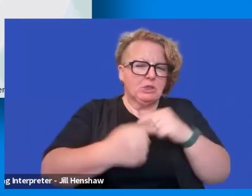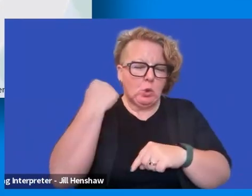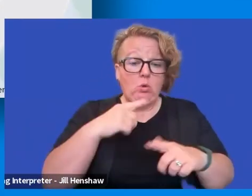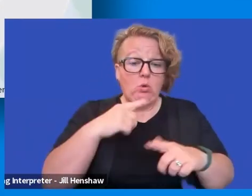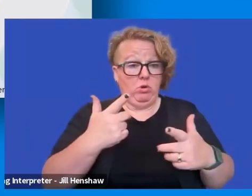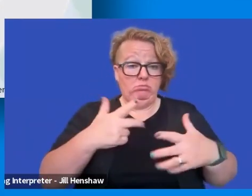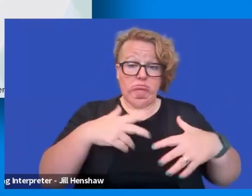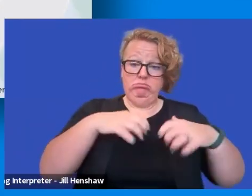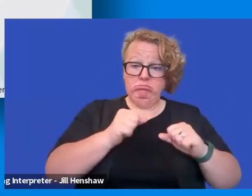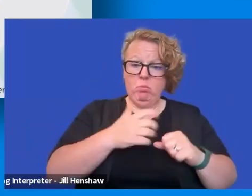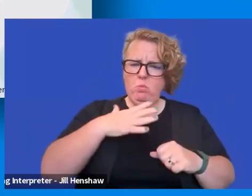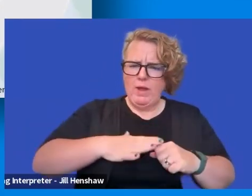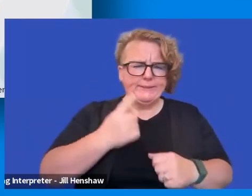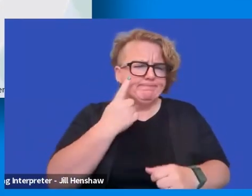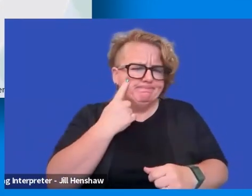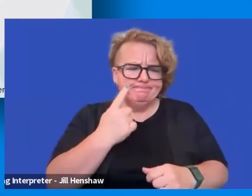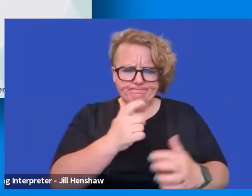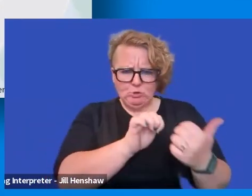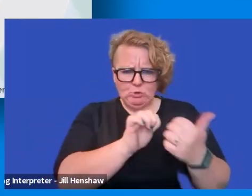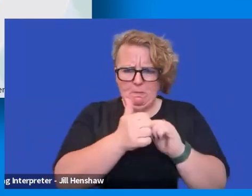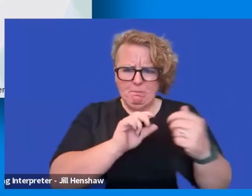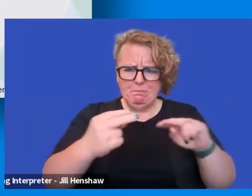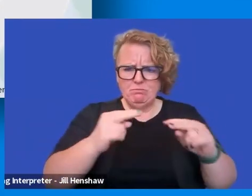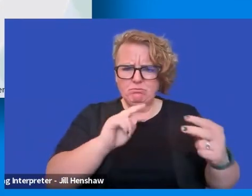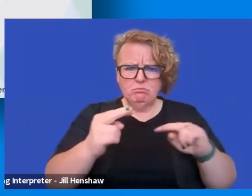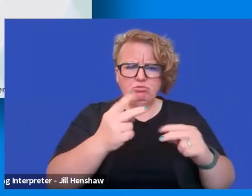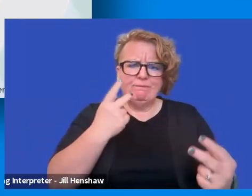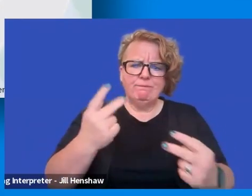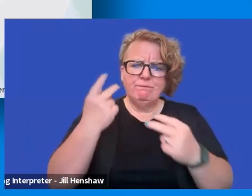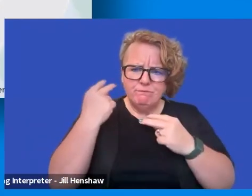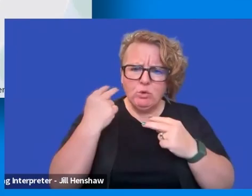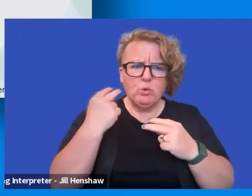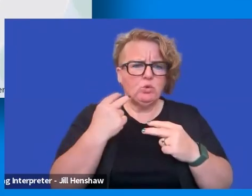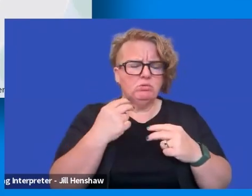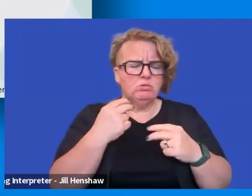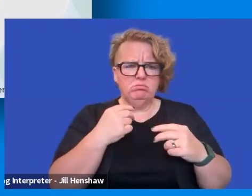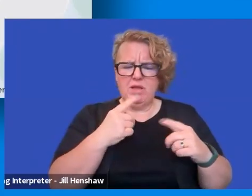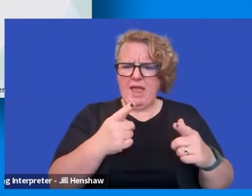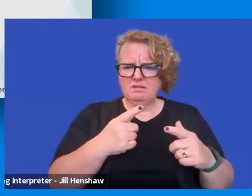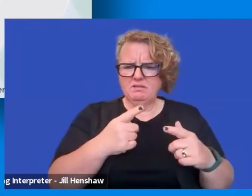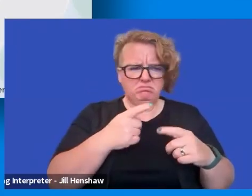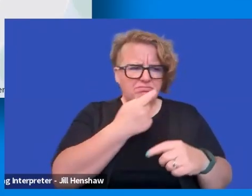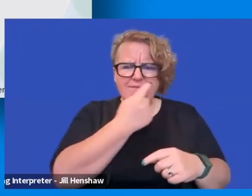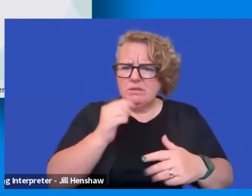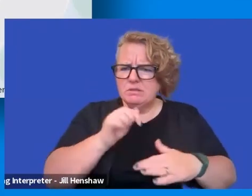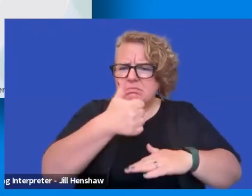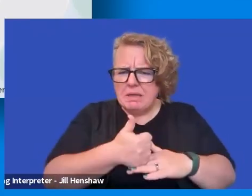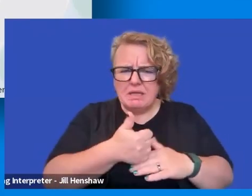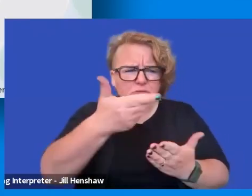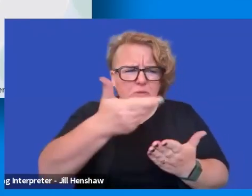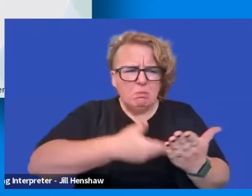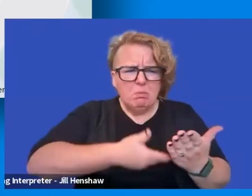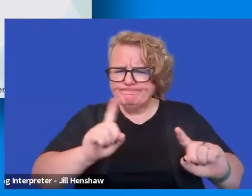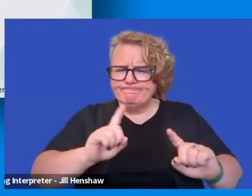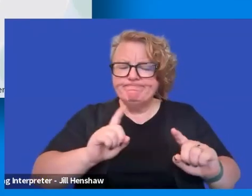to examine what peer-reviewed publications and evidence-based reports were out there that looked at the impact of bias